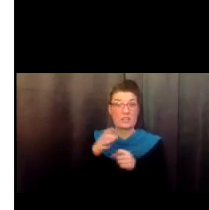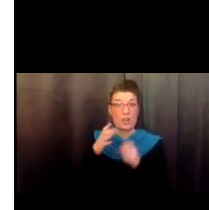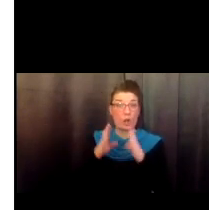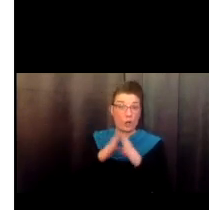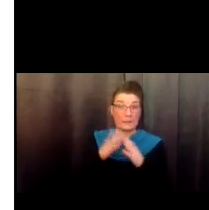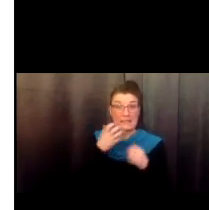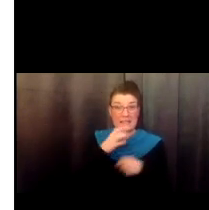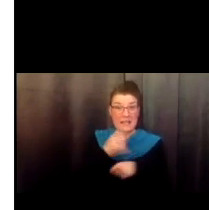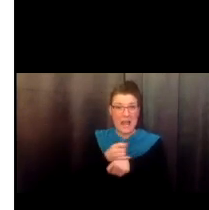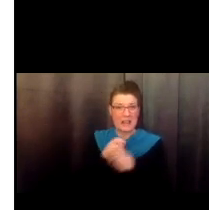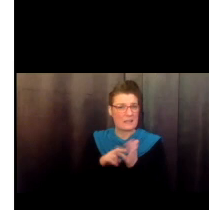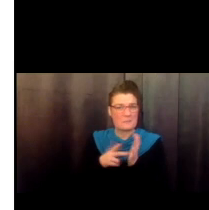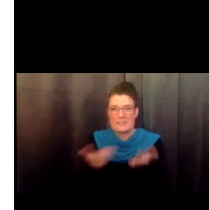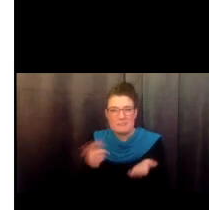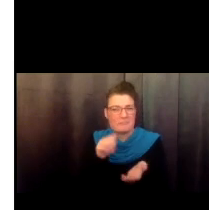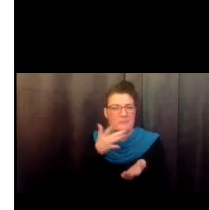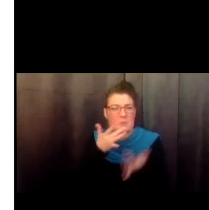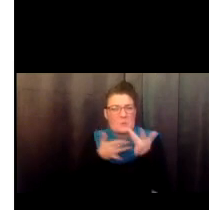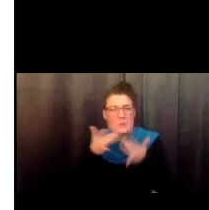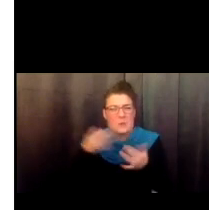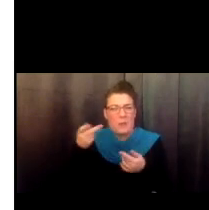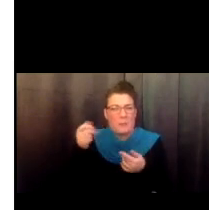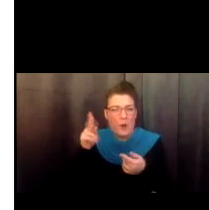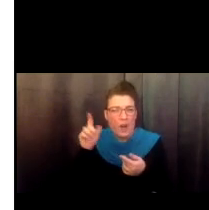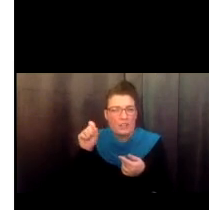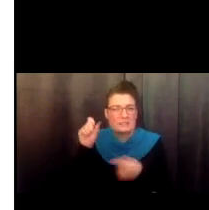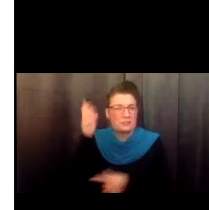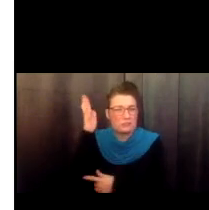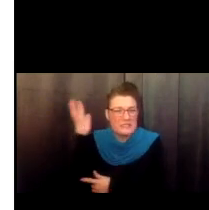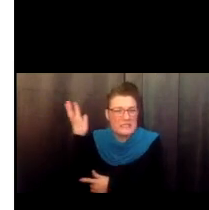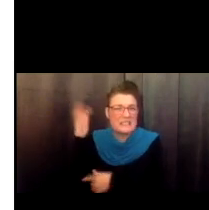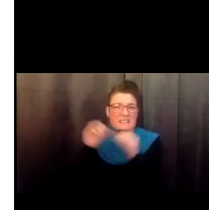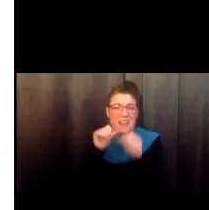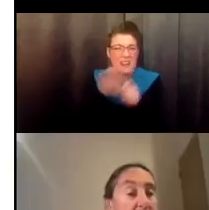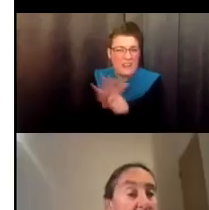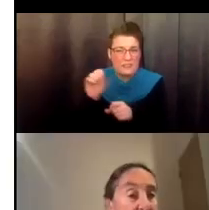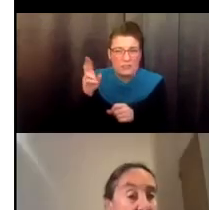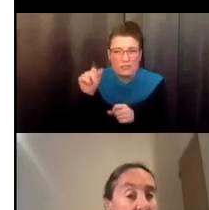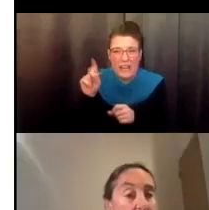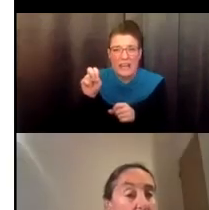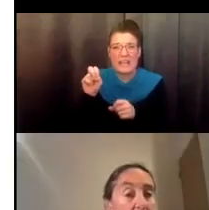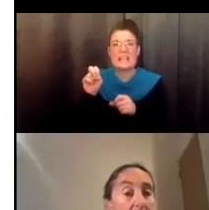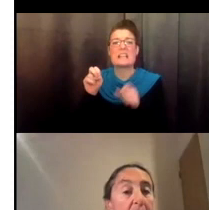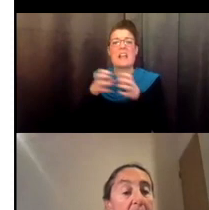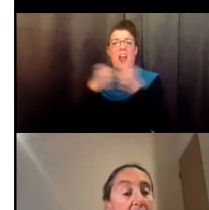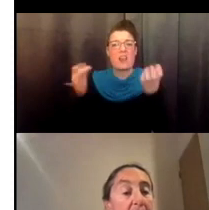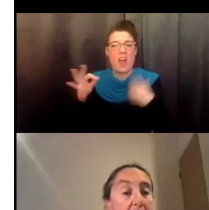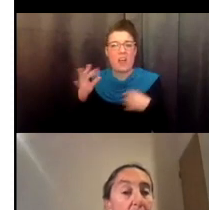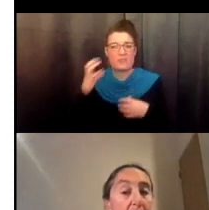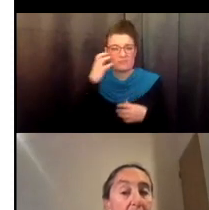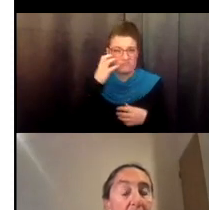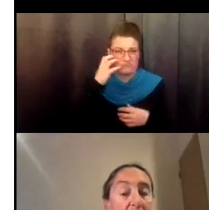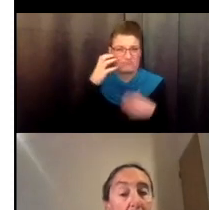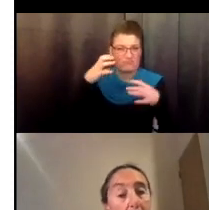that doesn't have enough parks, doesn't have enough trees, doesn't have enough shade, has a lot of dense housing, and has